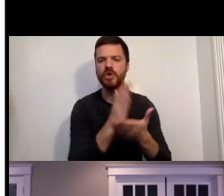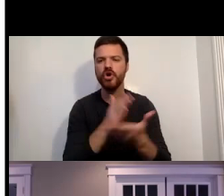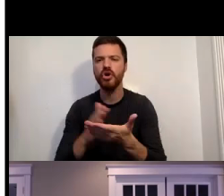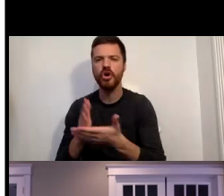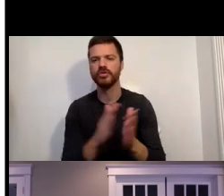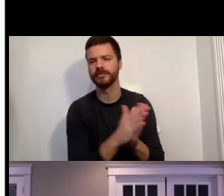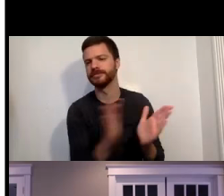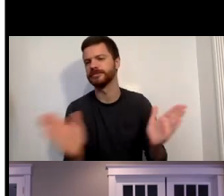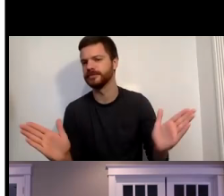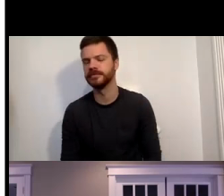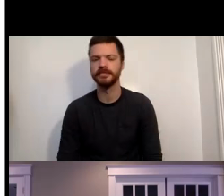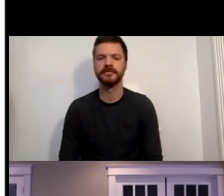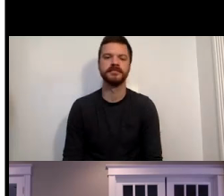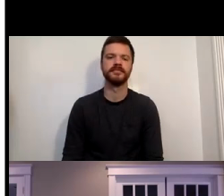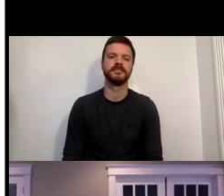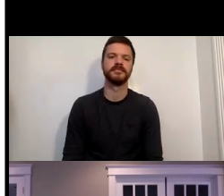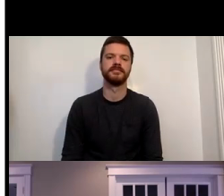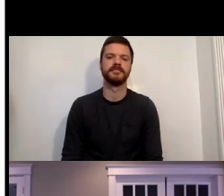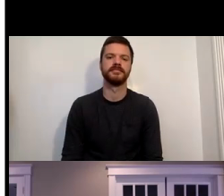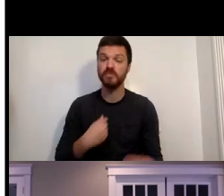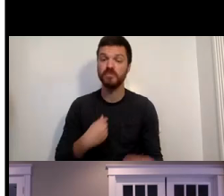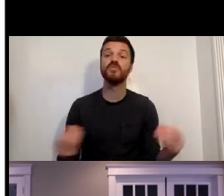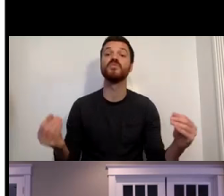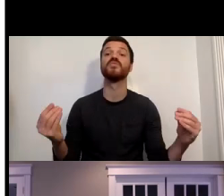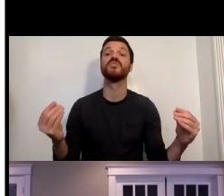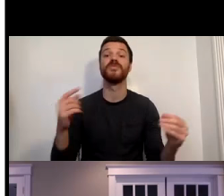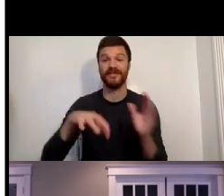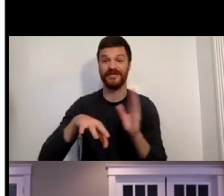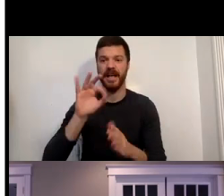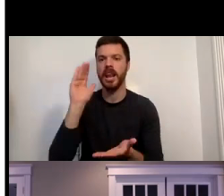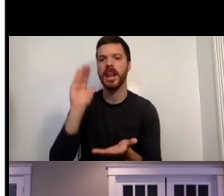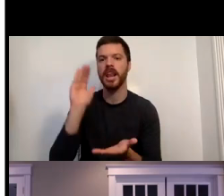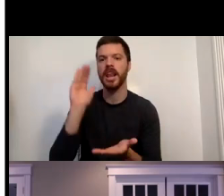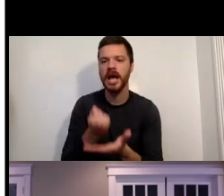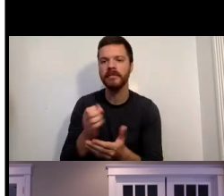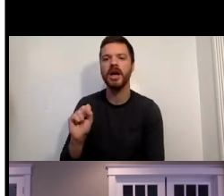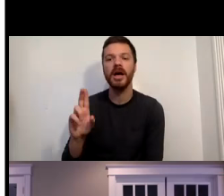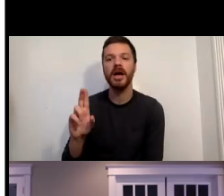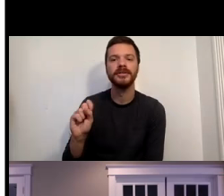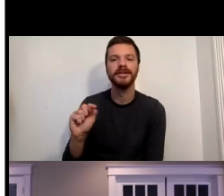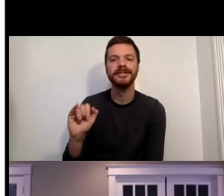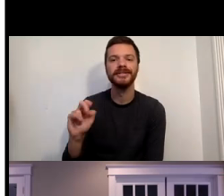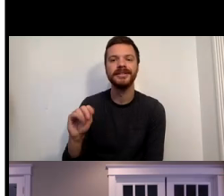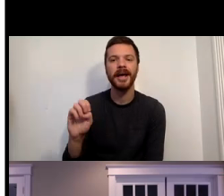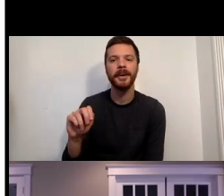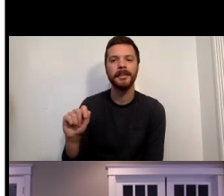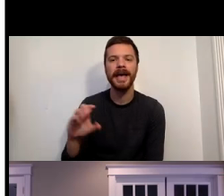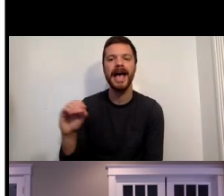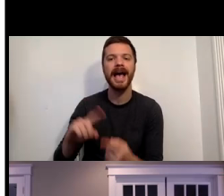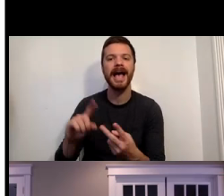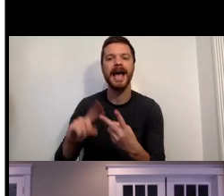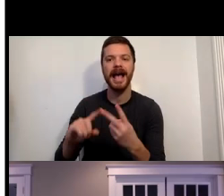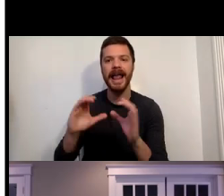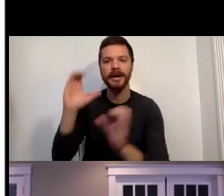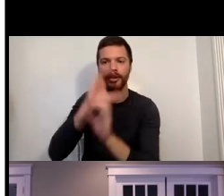that we found considerably less evidence for work at the sustainment and exploration phase. We focused a lot on